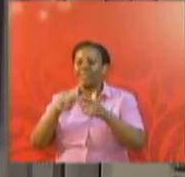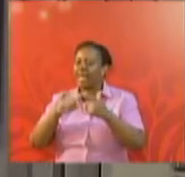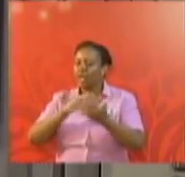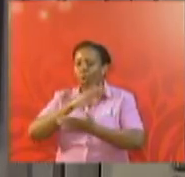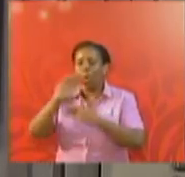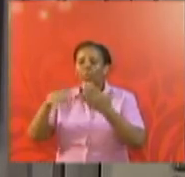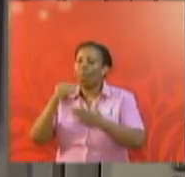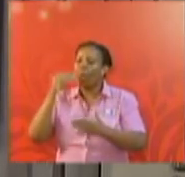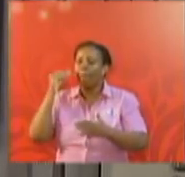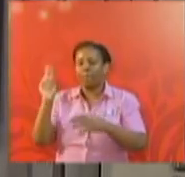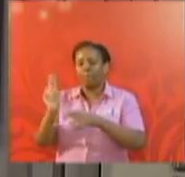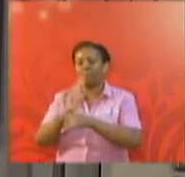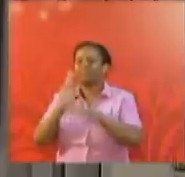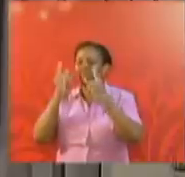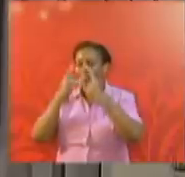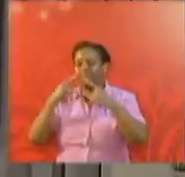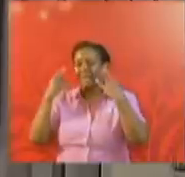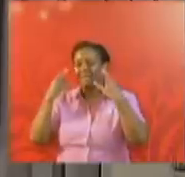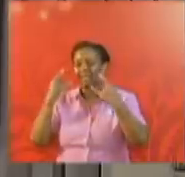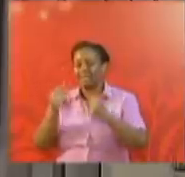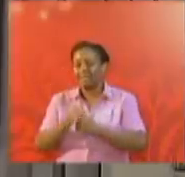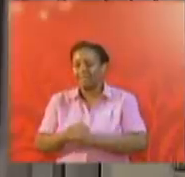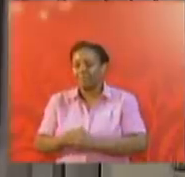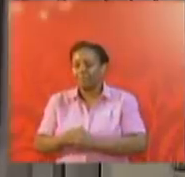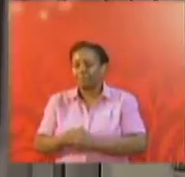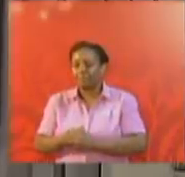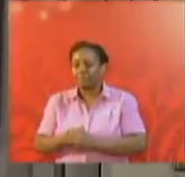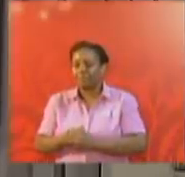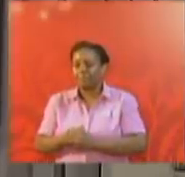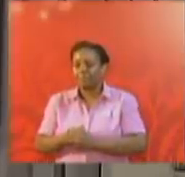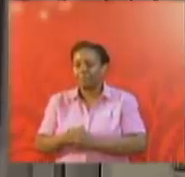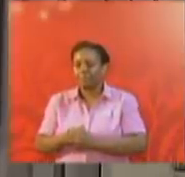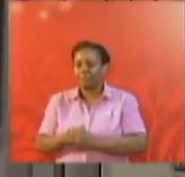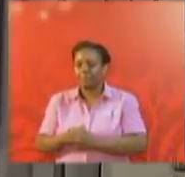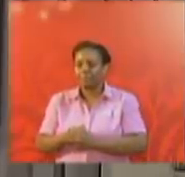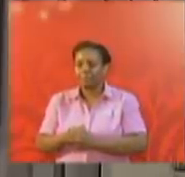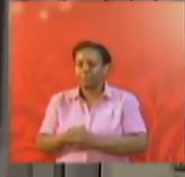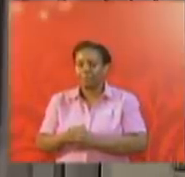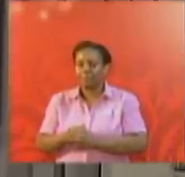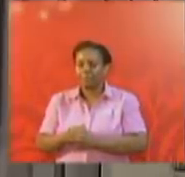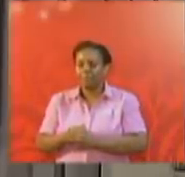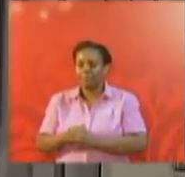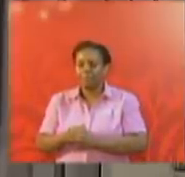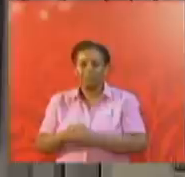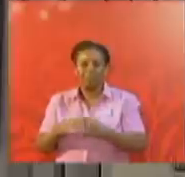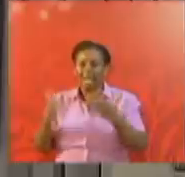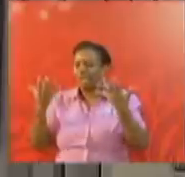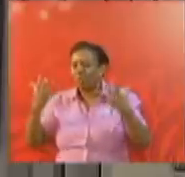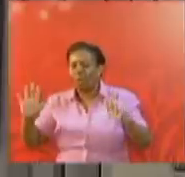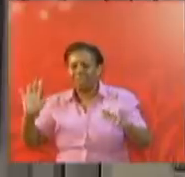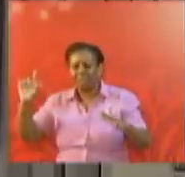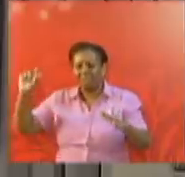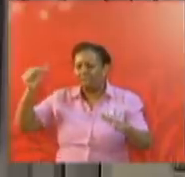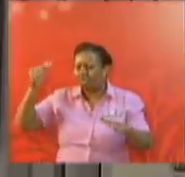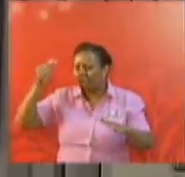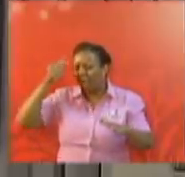and Tobago, the spirit of the law is what will see us through this. I don't think you want the government to be high-handed and tell